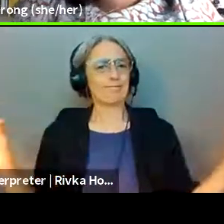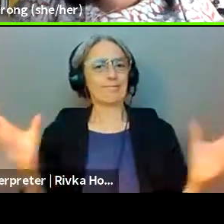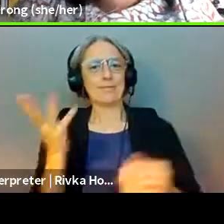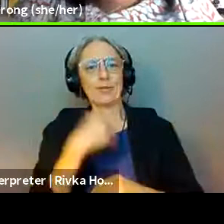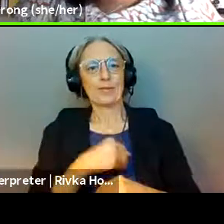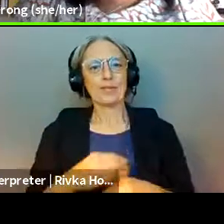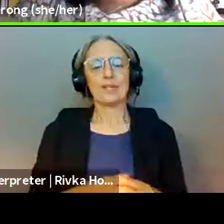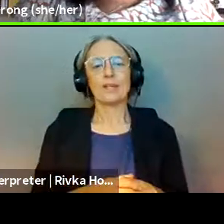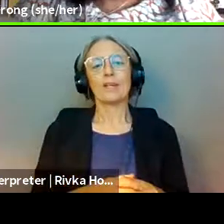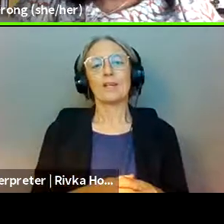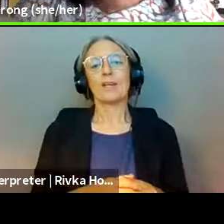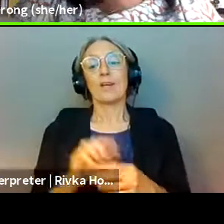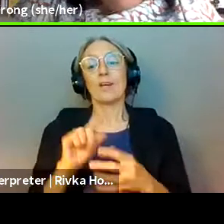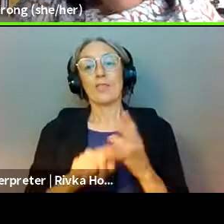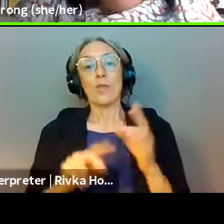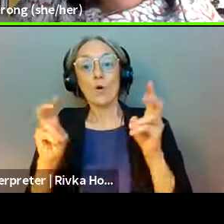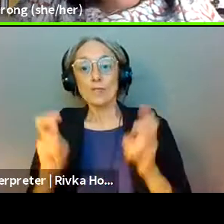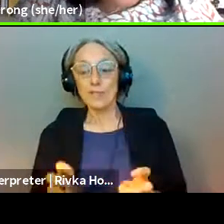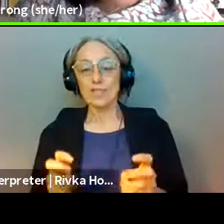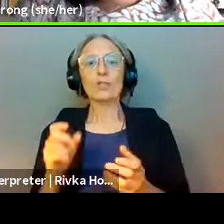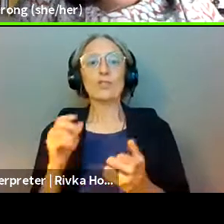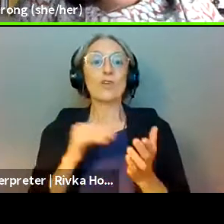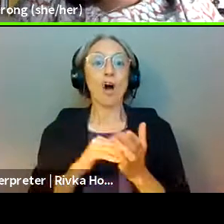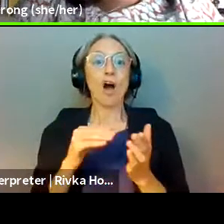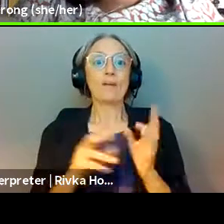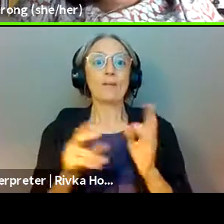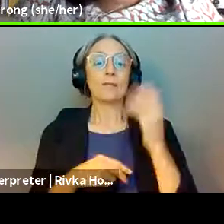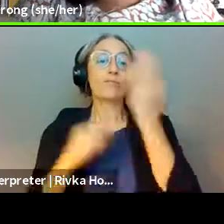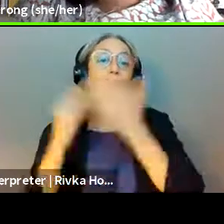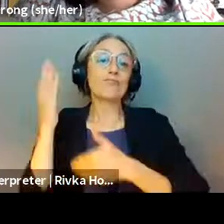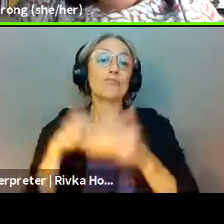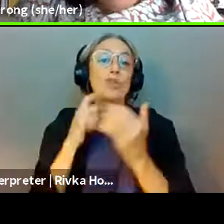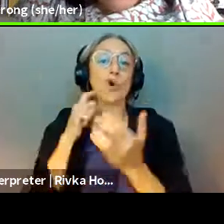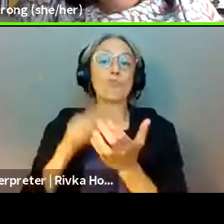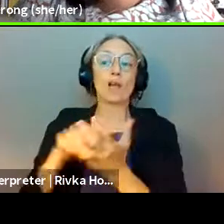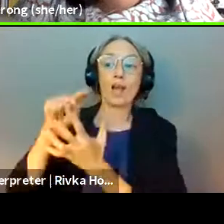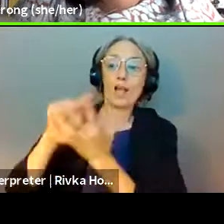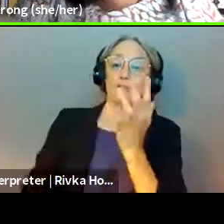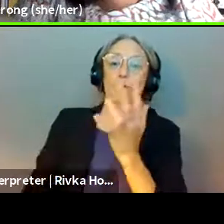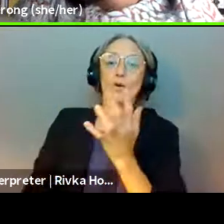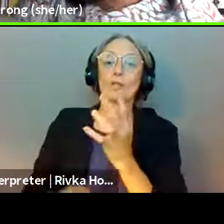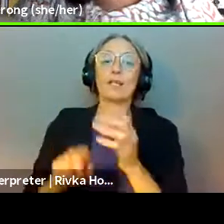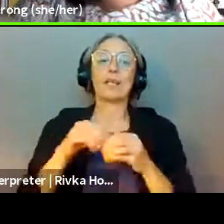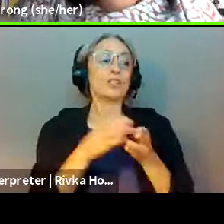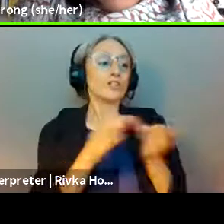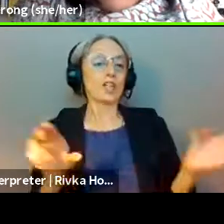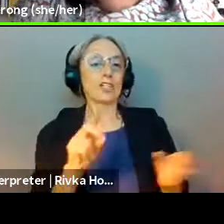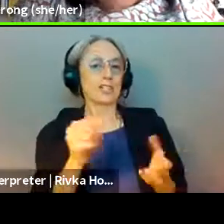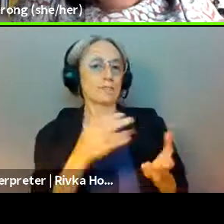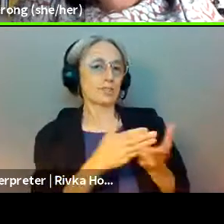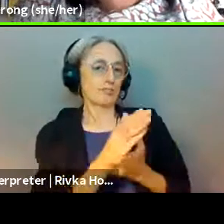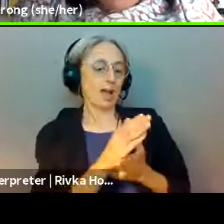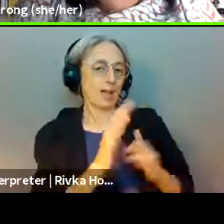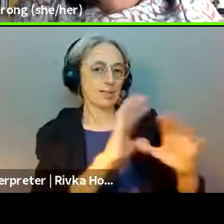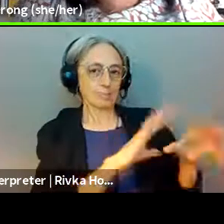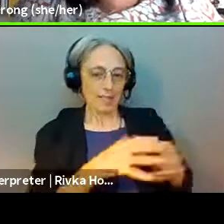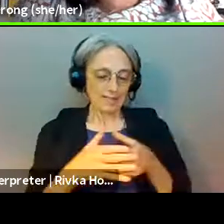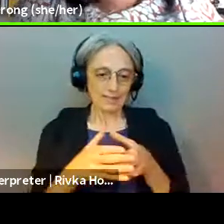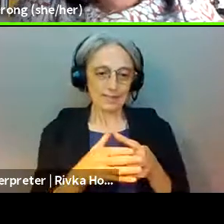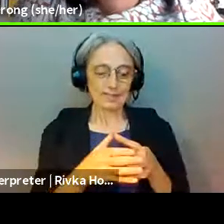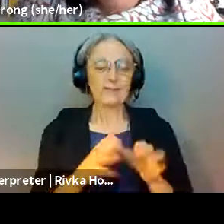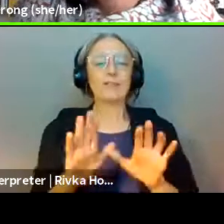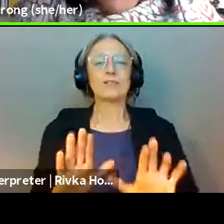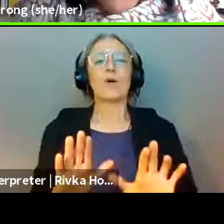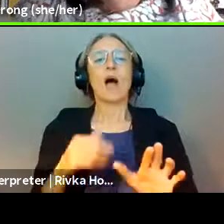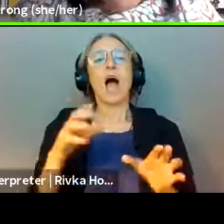often go unrecognized in disability rights spaces. So before I even do an image description, I just